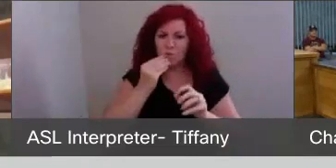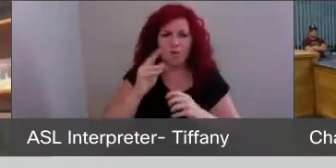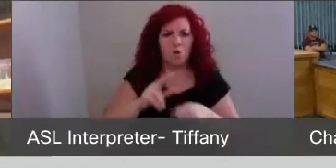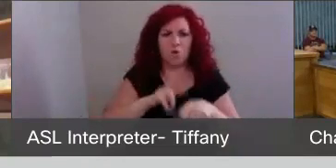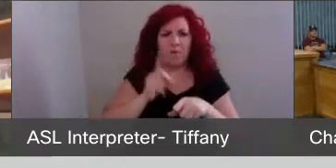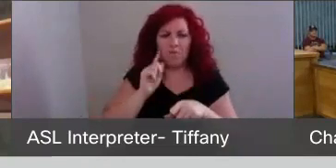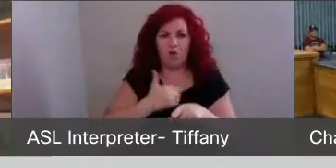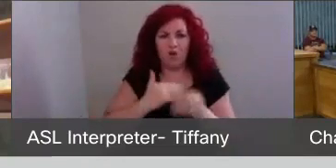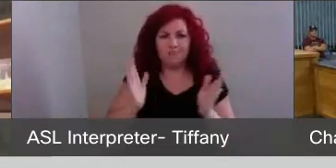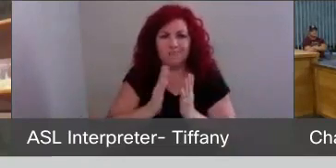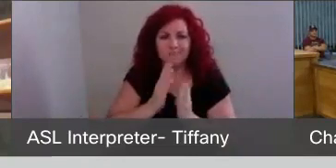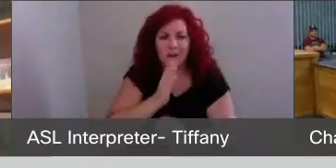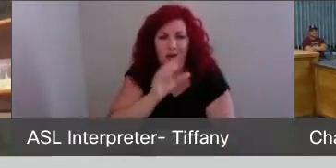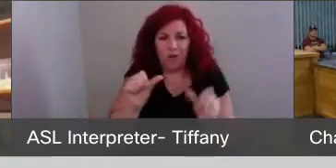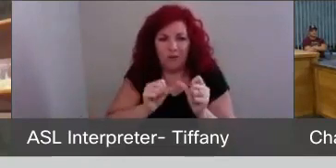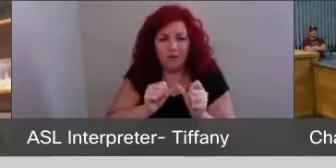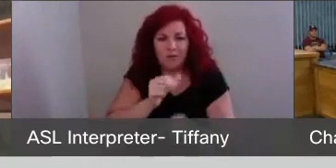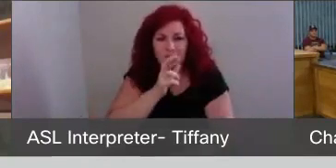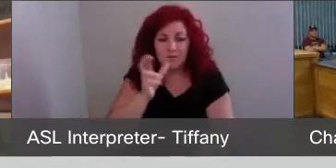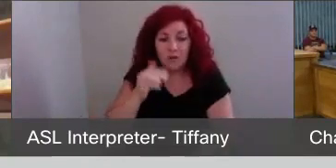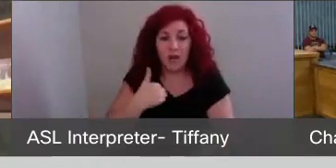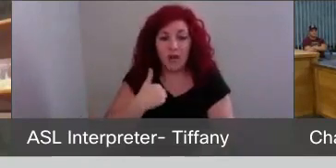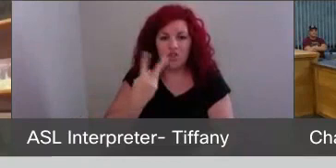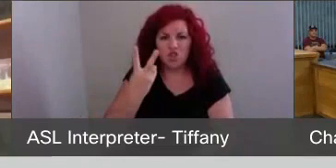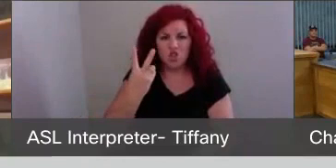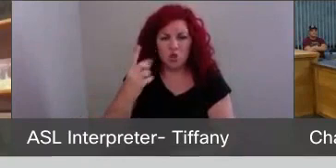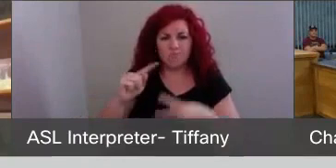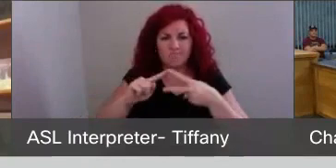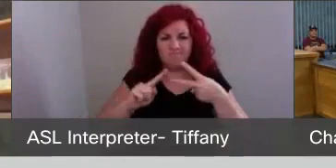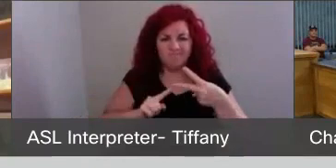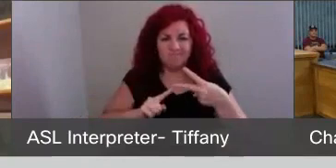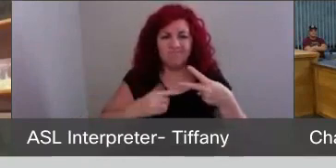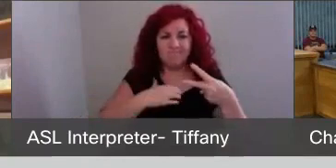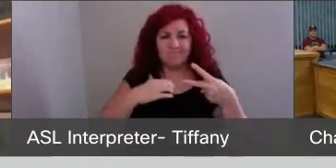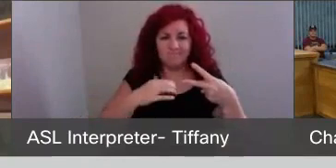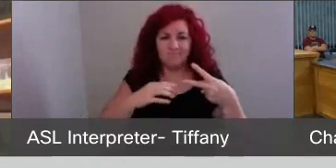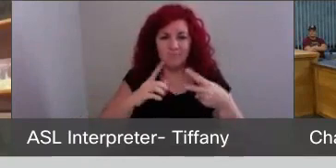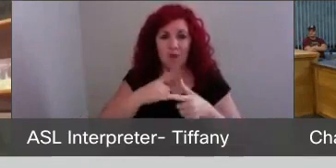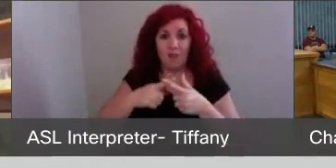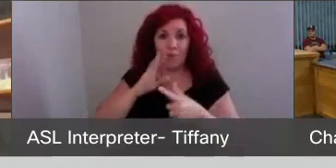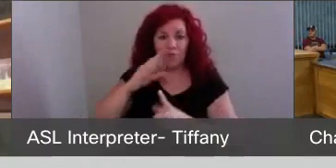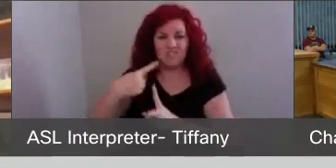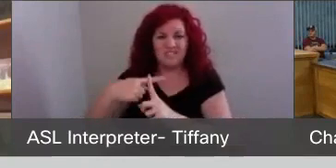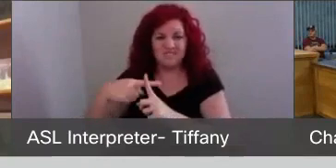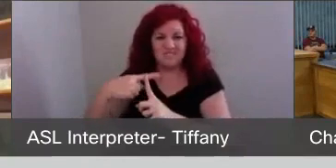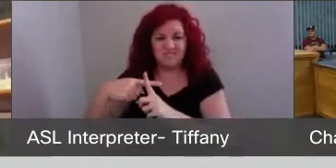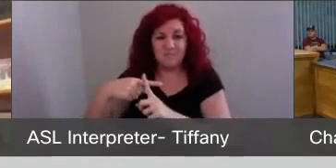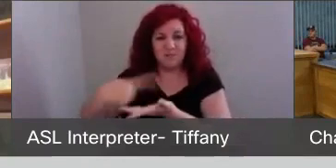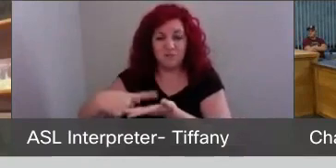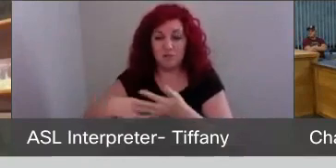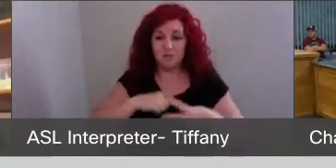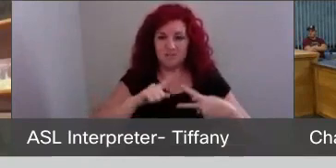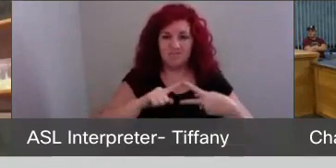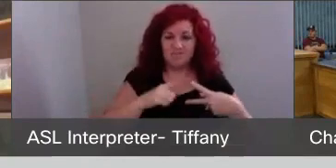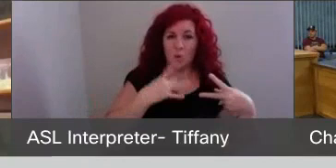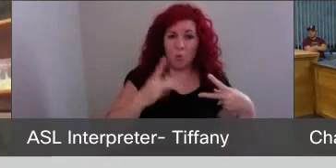area. I have two laments, and then I'll go into the things that are positive. One is I lament the fact that